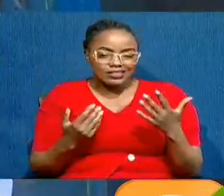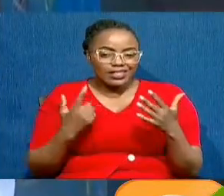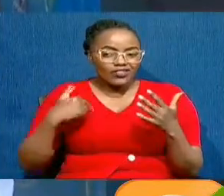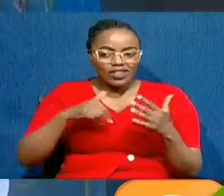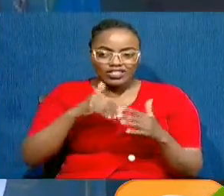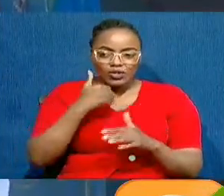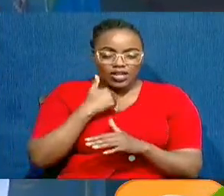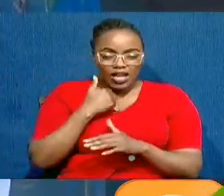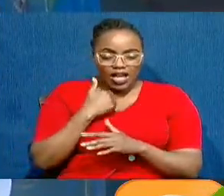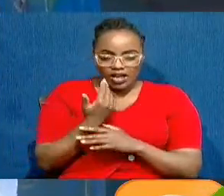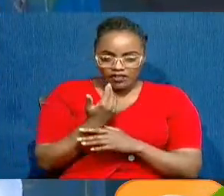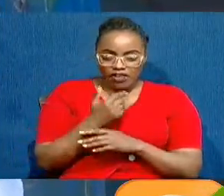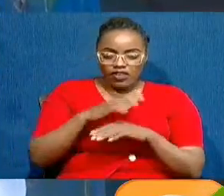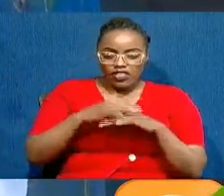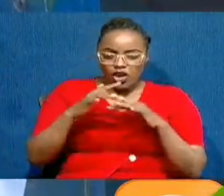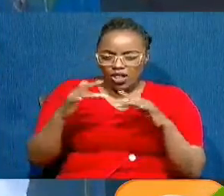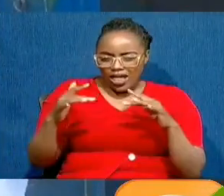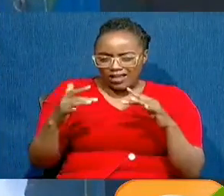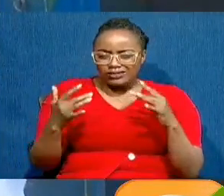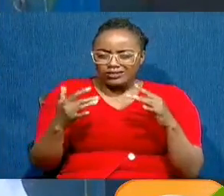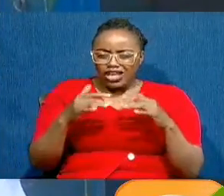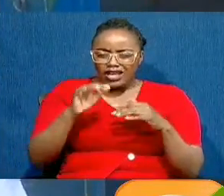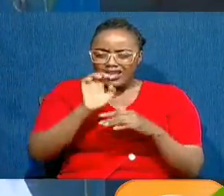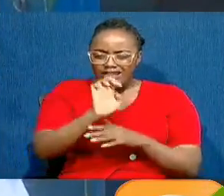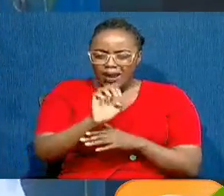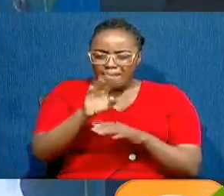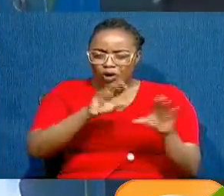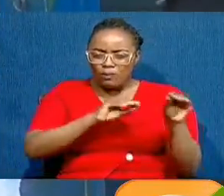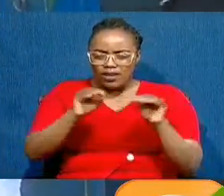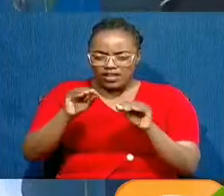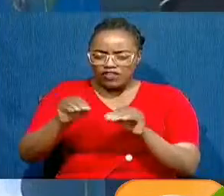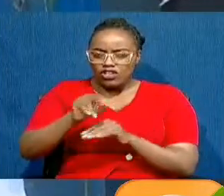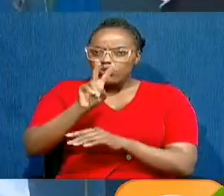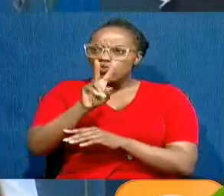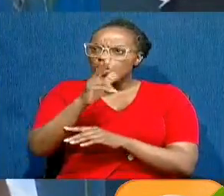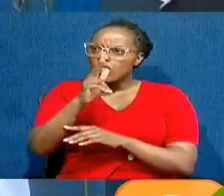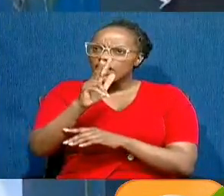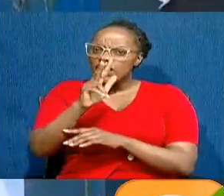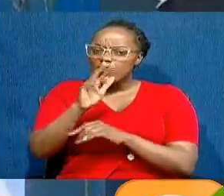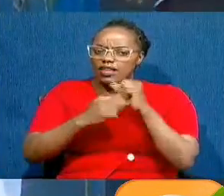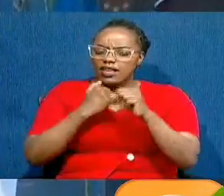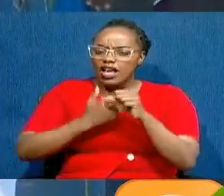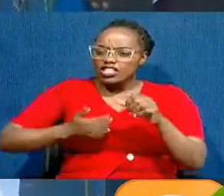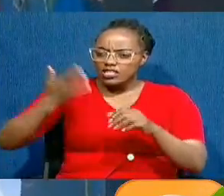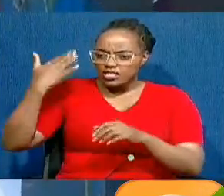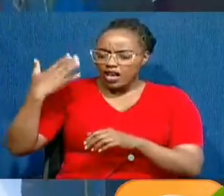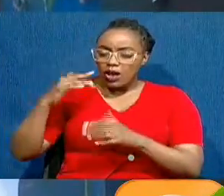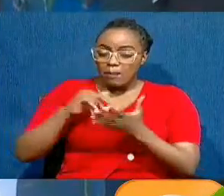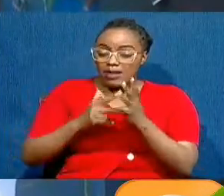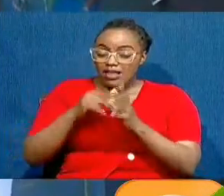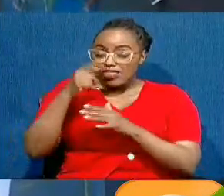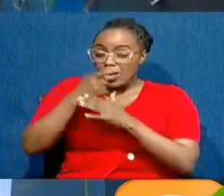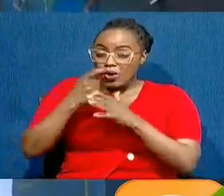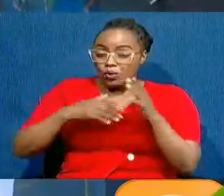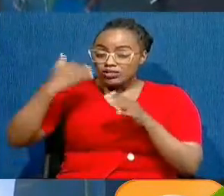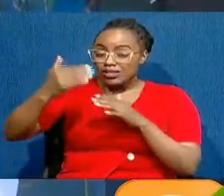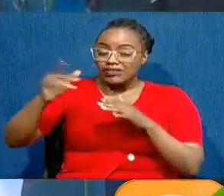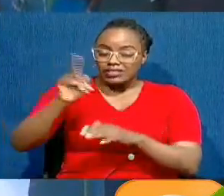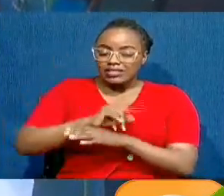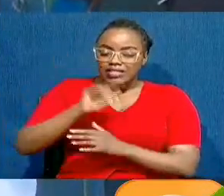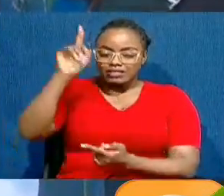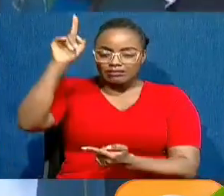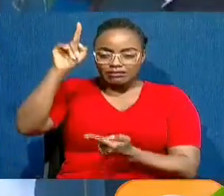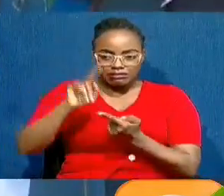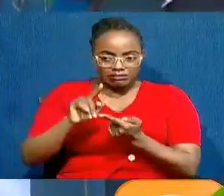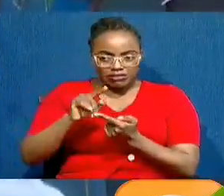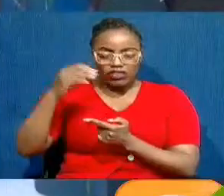got an e-mobility tariff which the government started 2 or 3 years ago. So therefore, the running costs on a daily basis are much lower